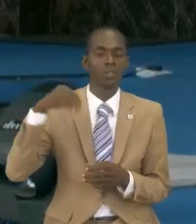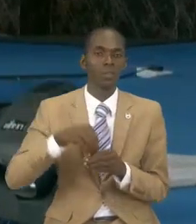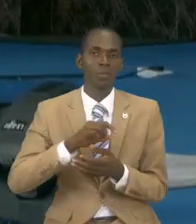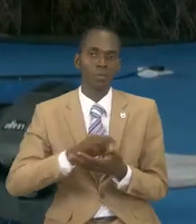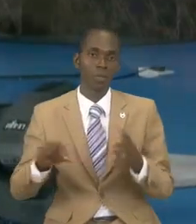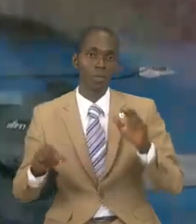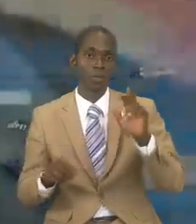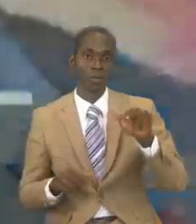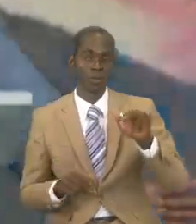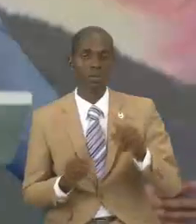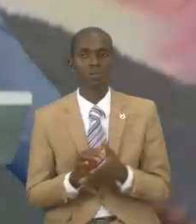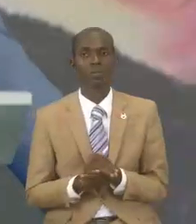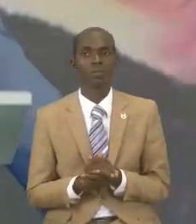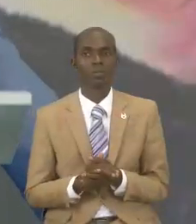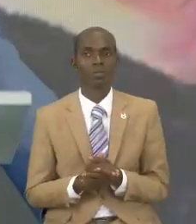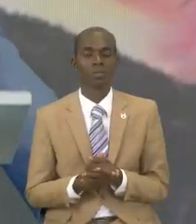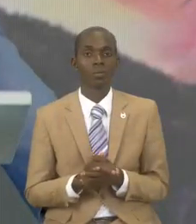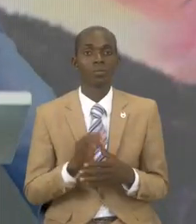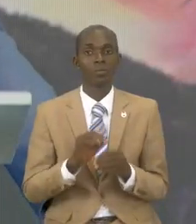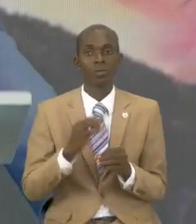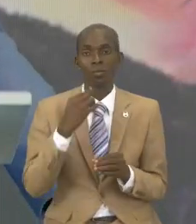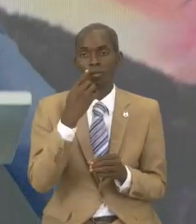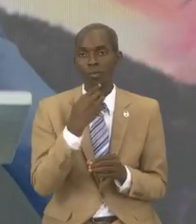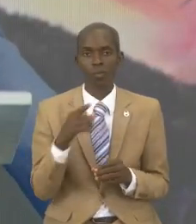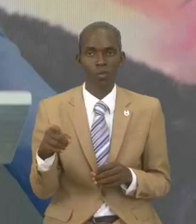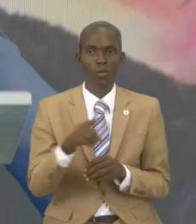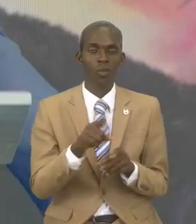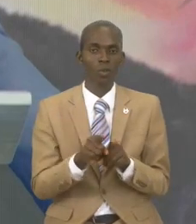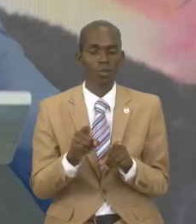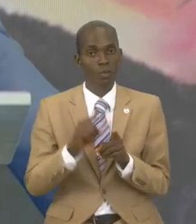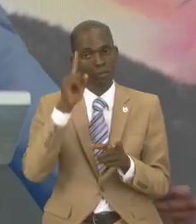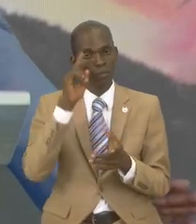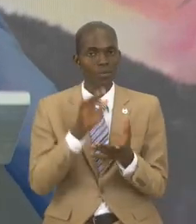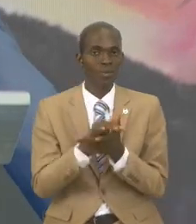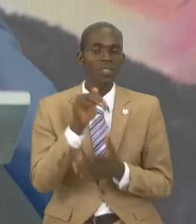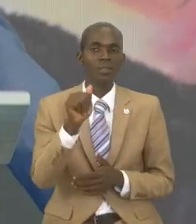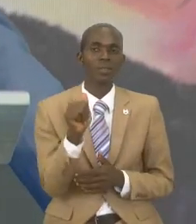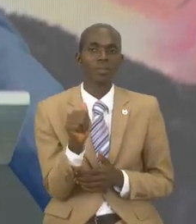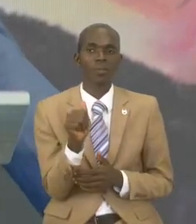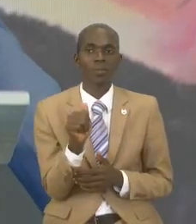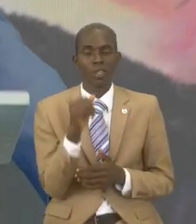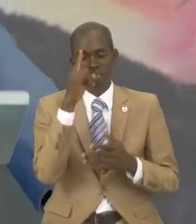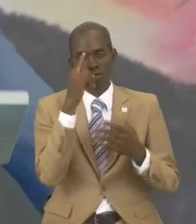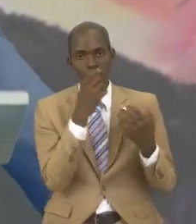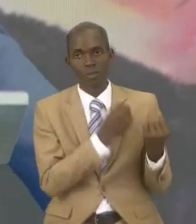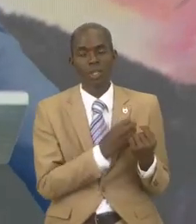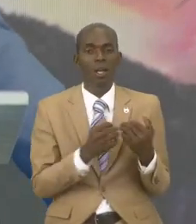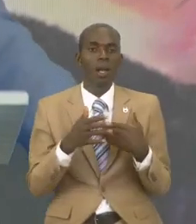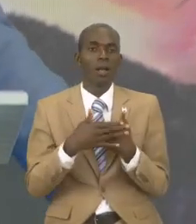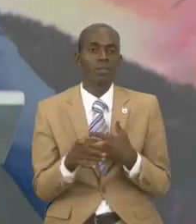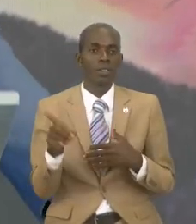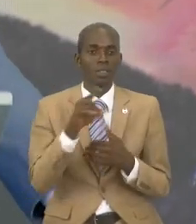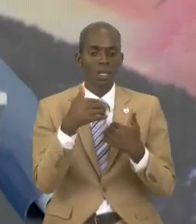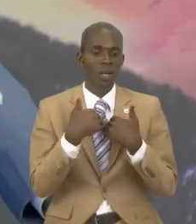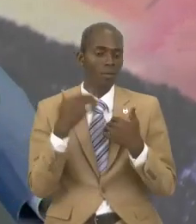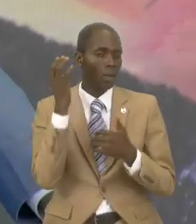in verse 13, in whom ye also trusted, after ye heard the word